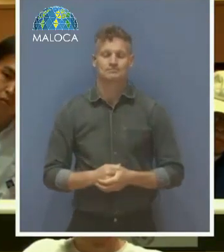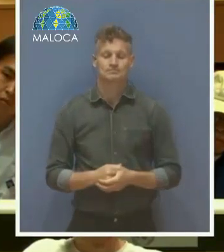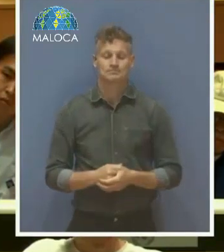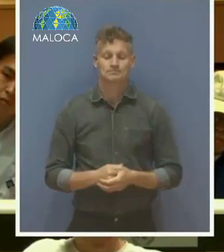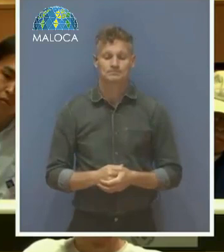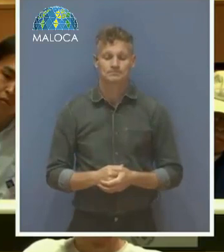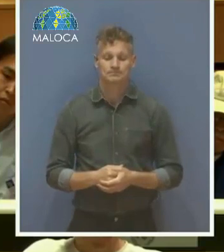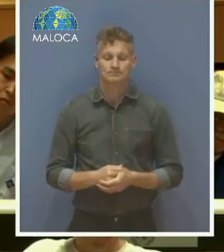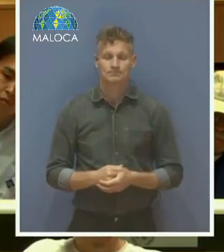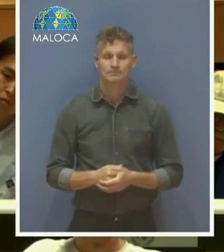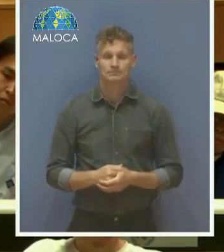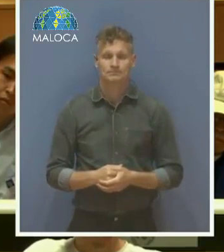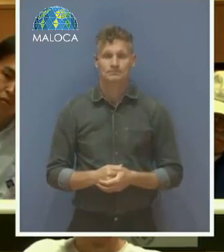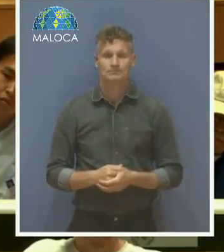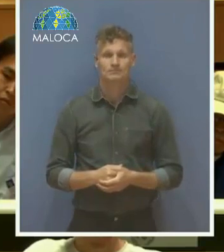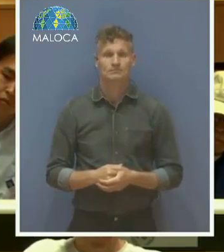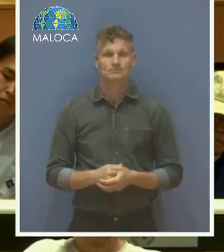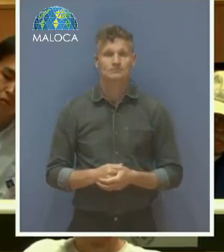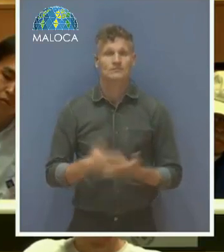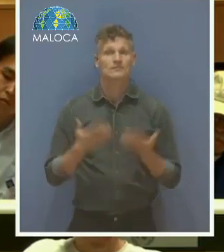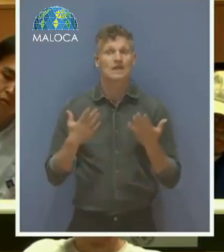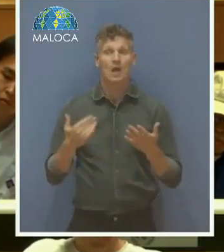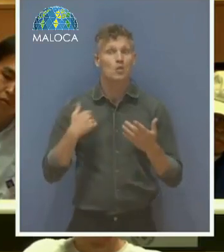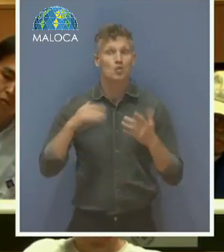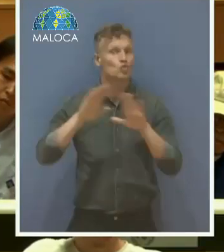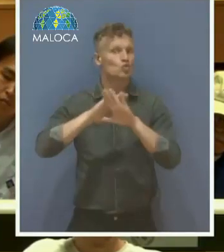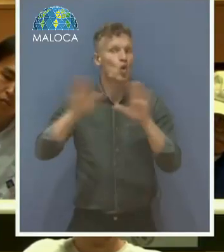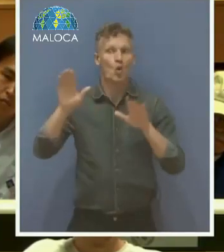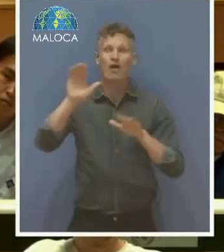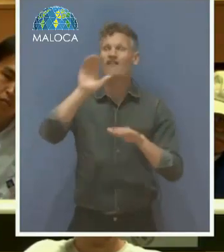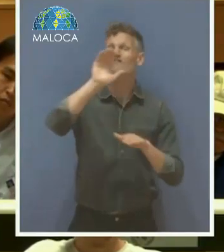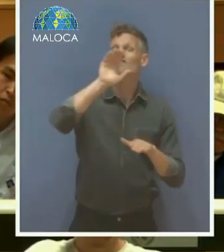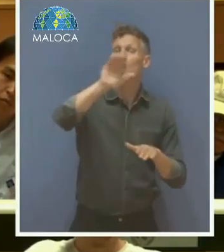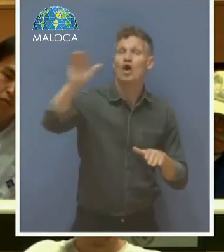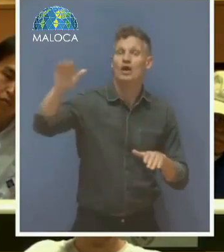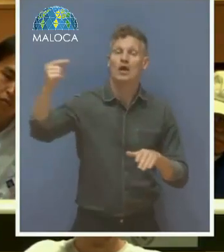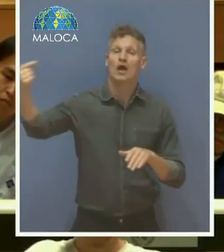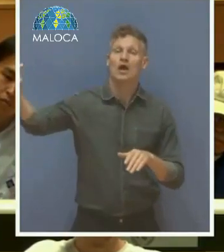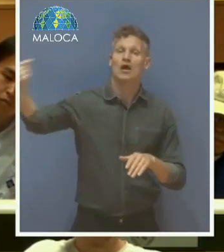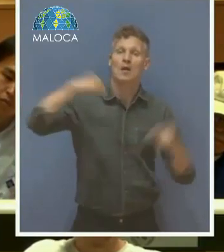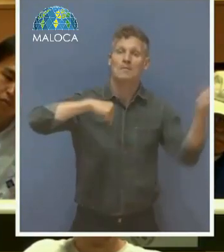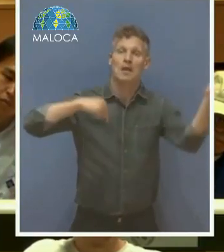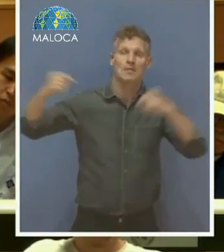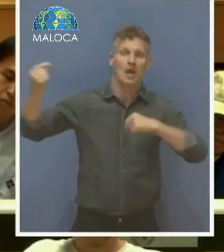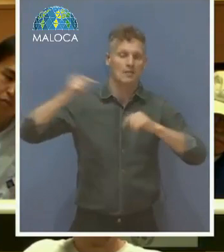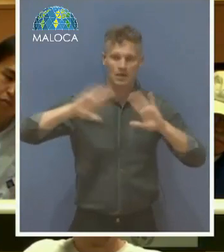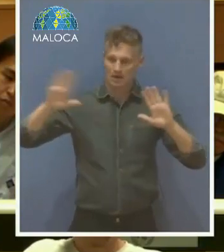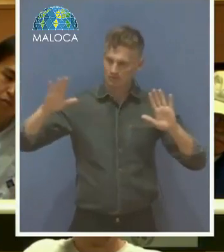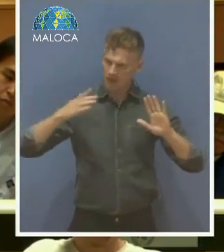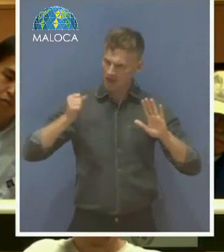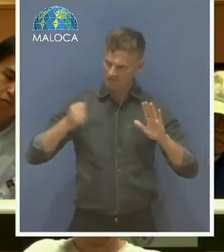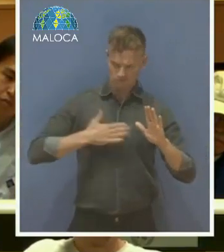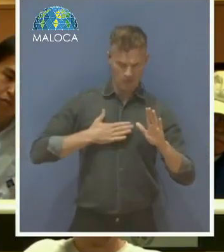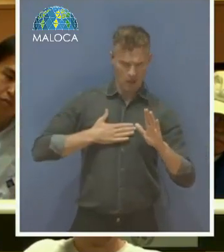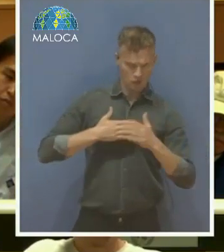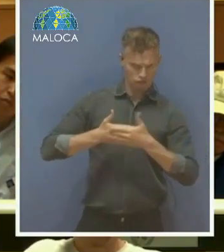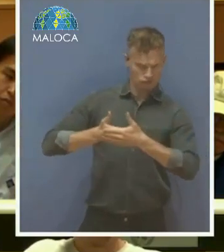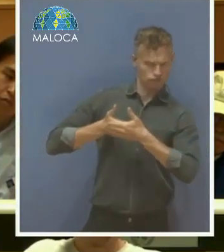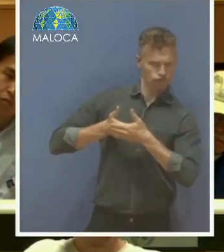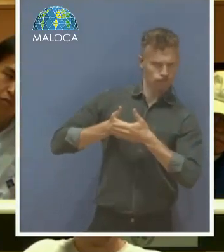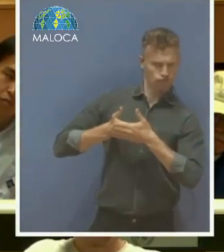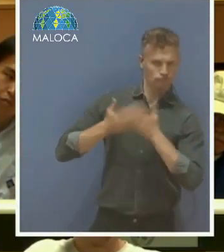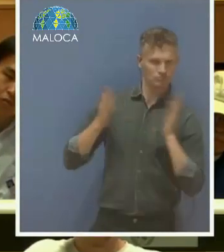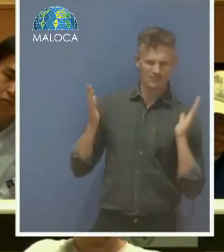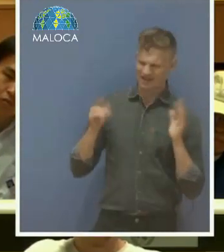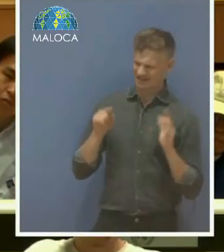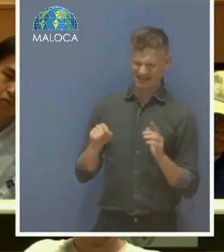not allow foreigners into our territories because we need to protect secrets given all that is happening, and that in and of itself is